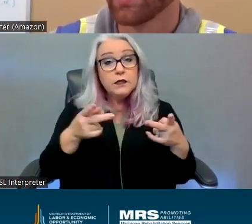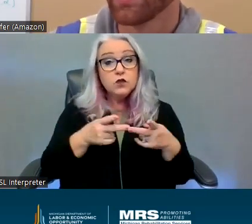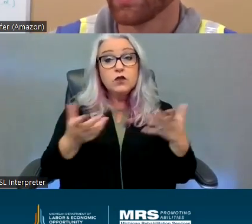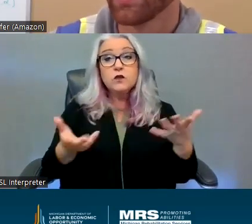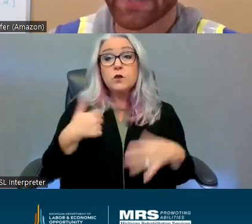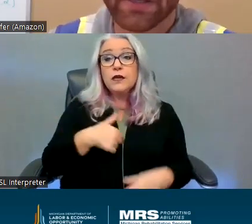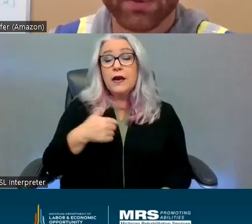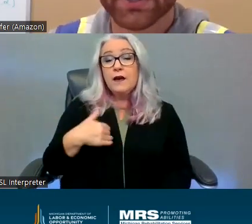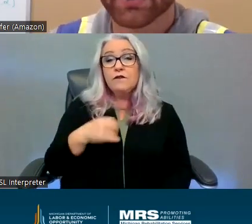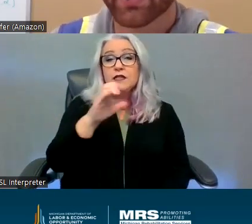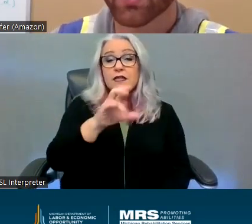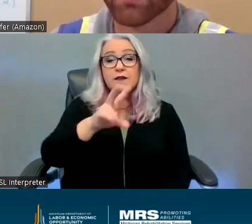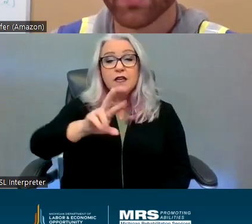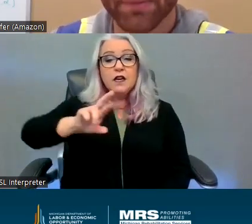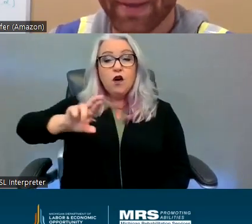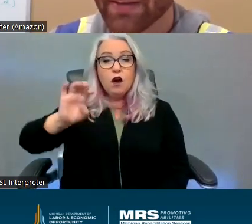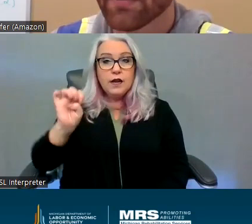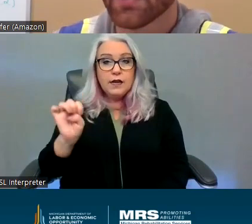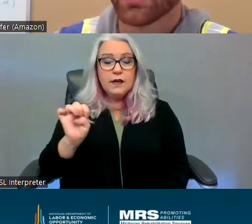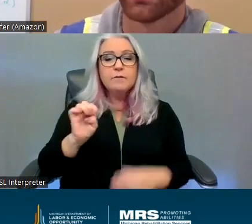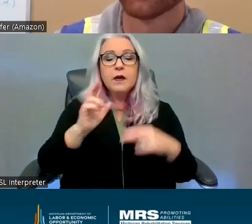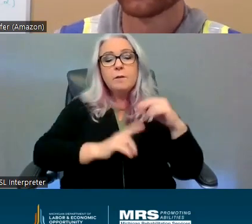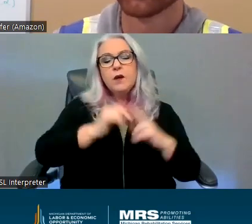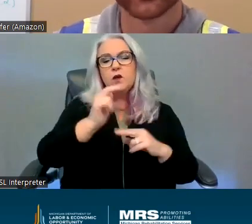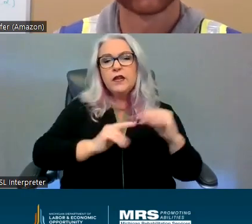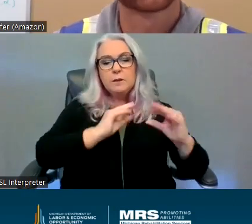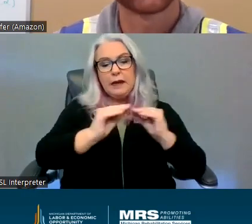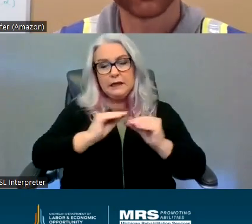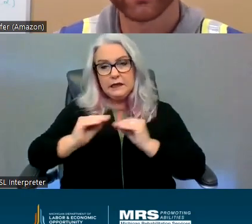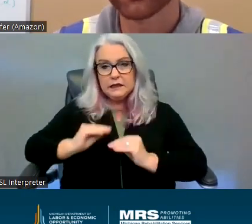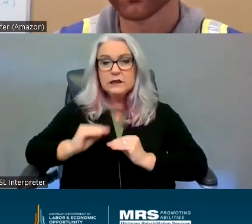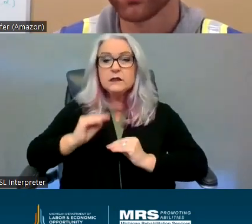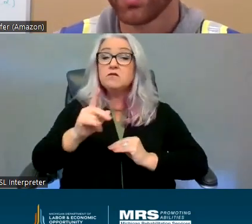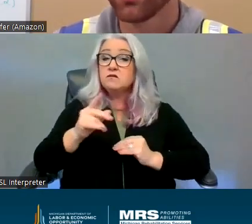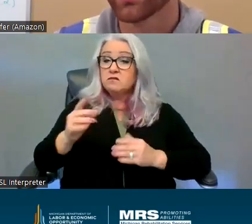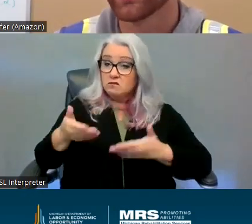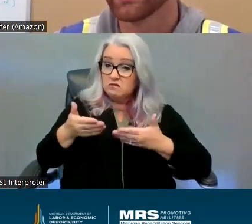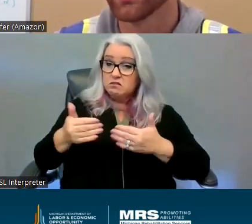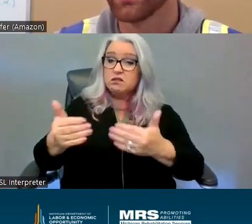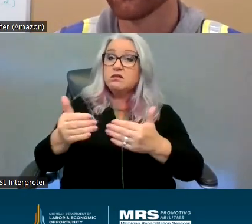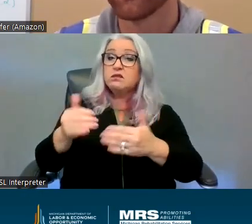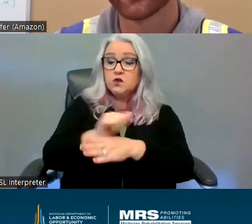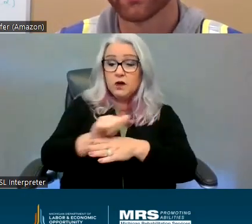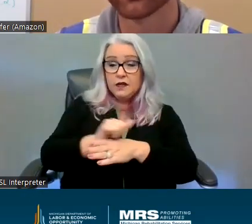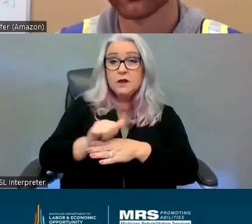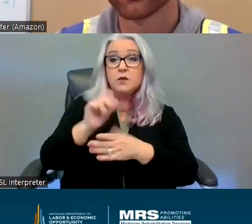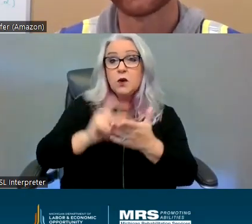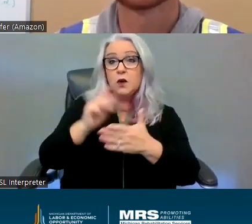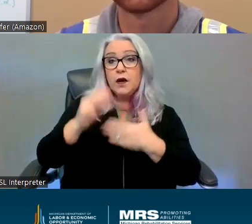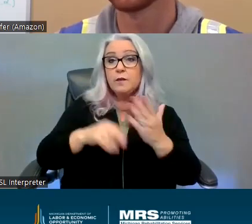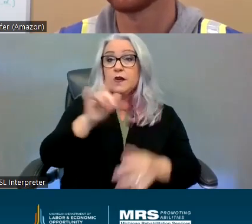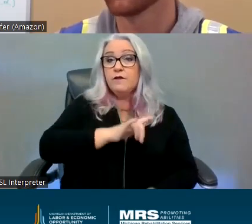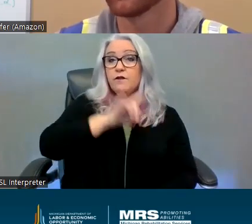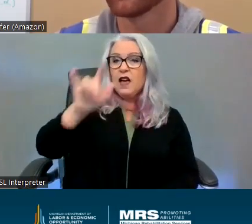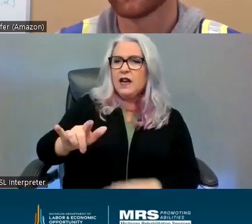there's CBRE, which is like our building maintenance. They'll put you through a training program too, where they fly you out to